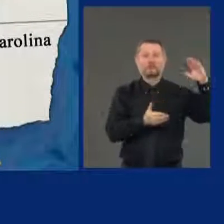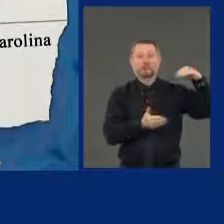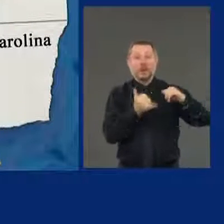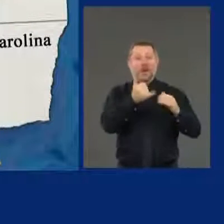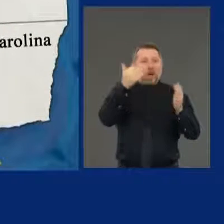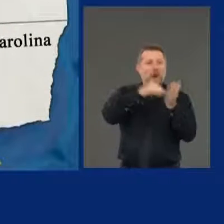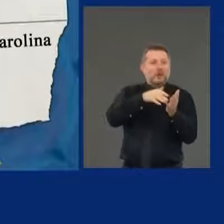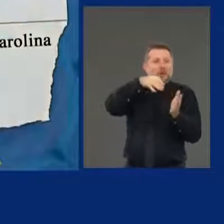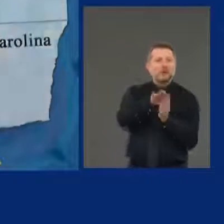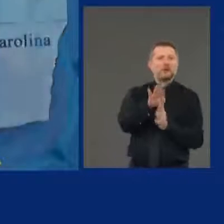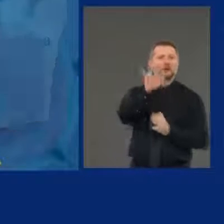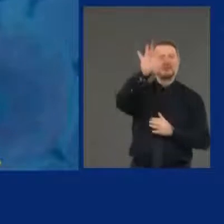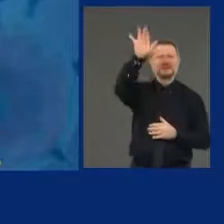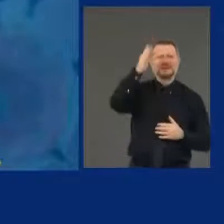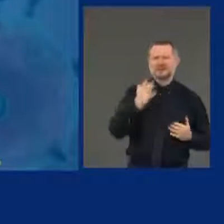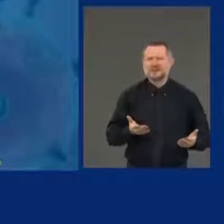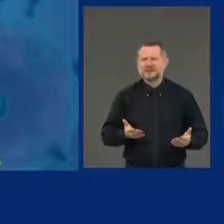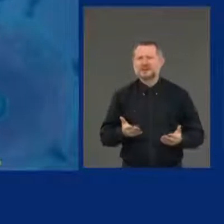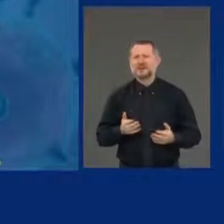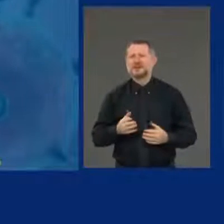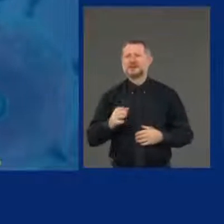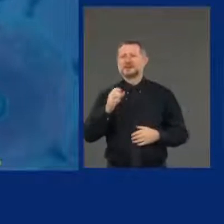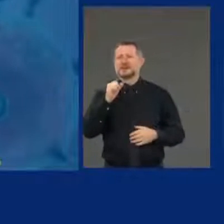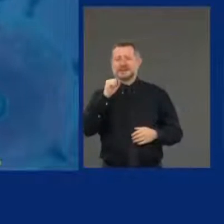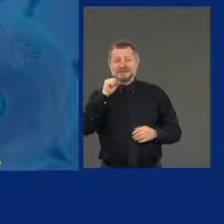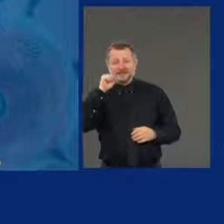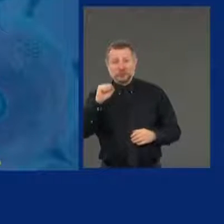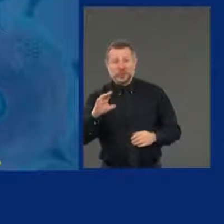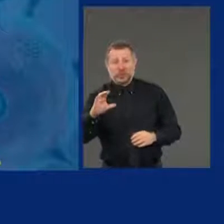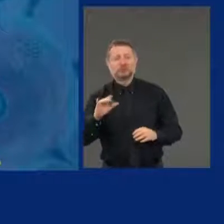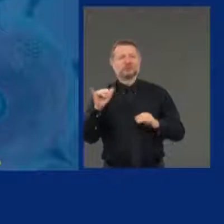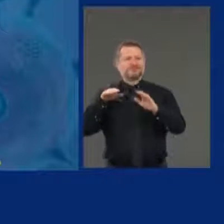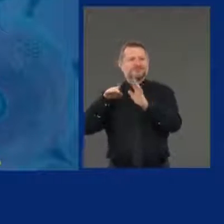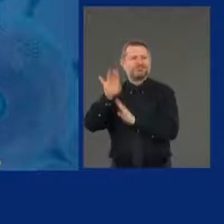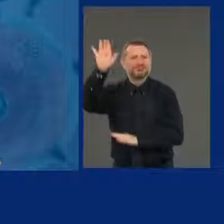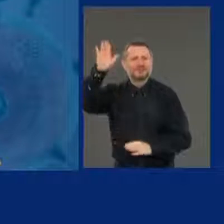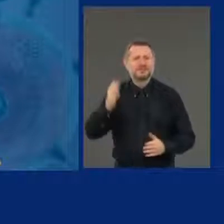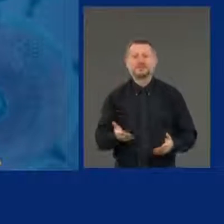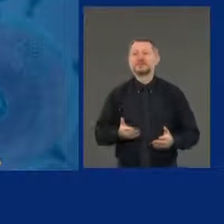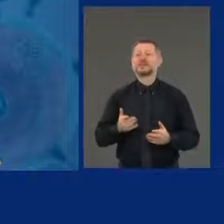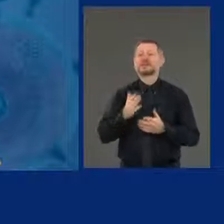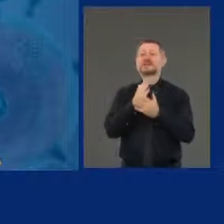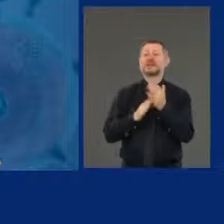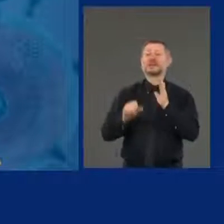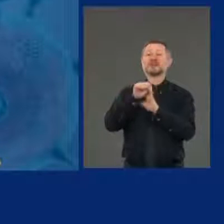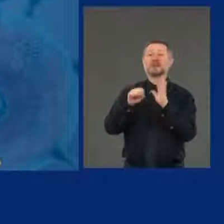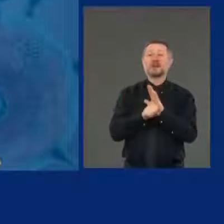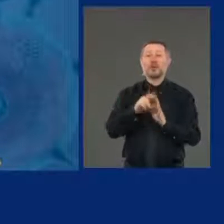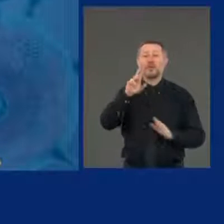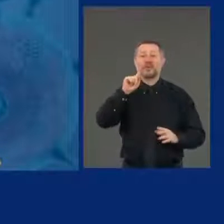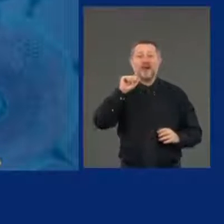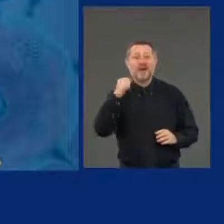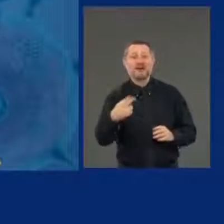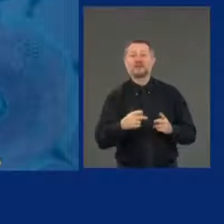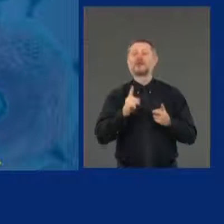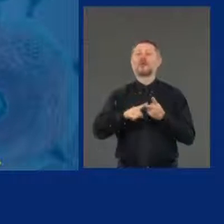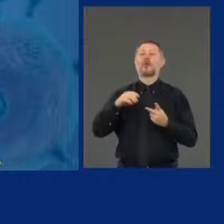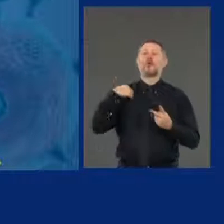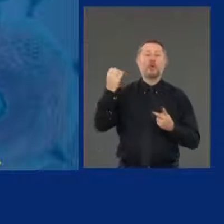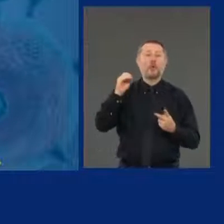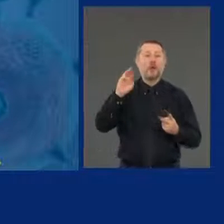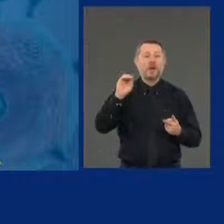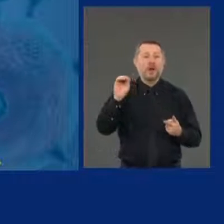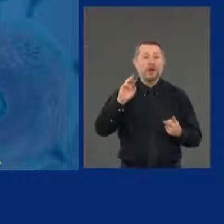coronavirus cases. South Carolina is seeing it. Some states, Utah and Oregon, are rolling back